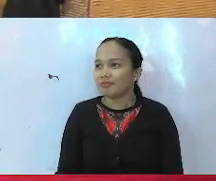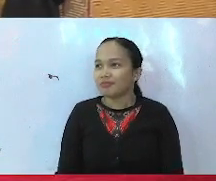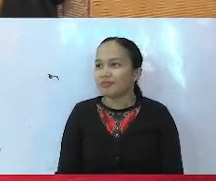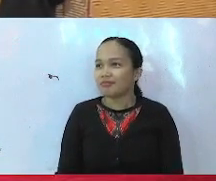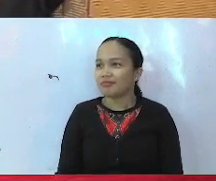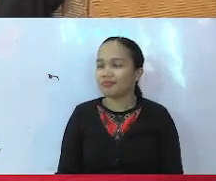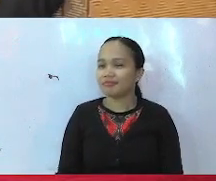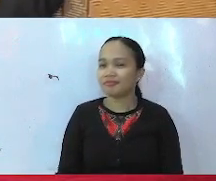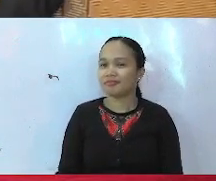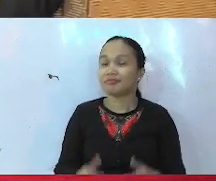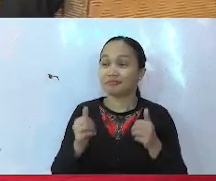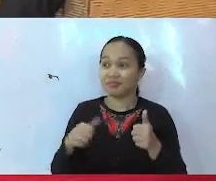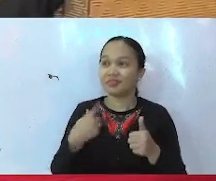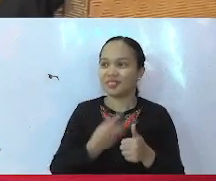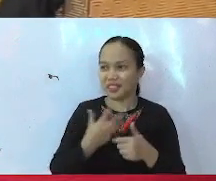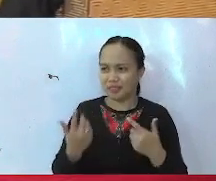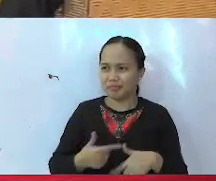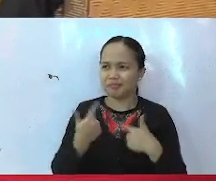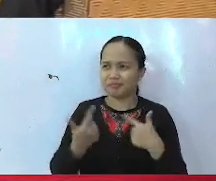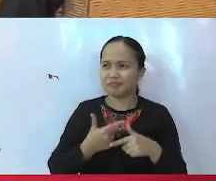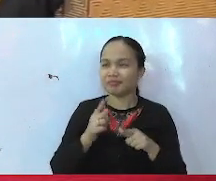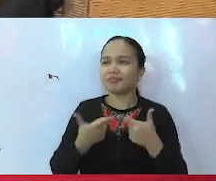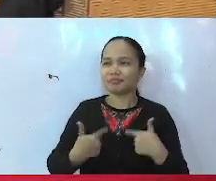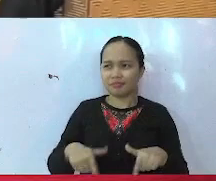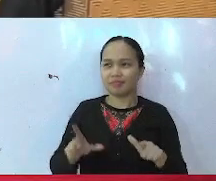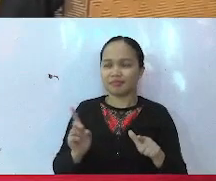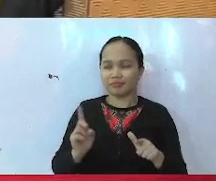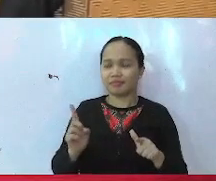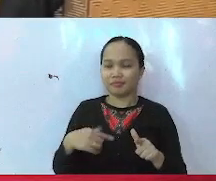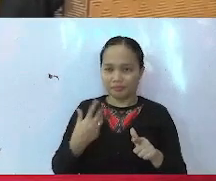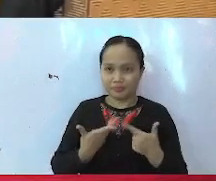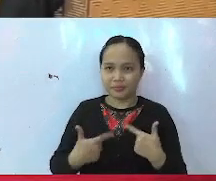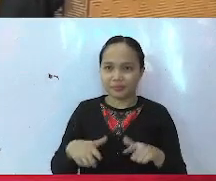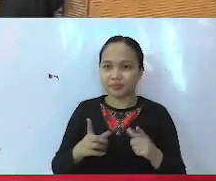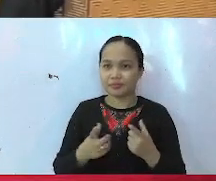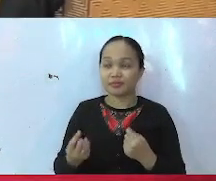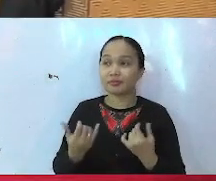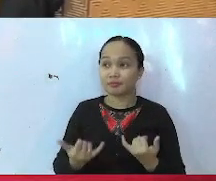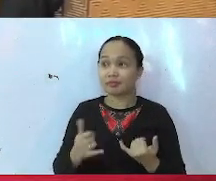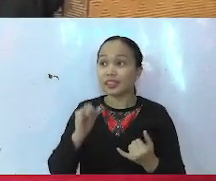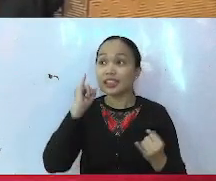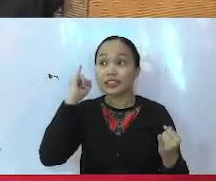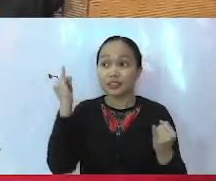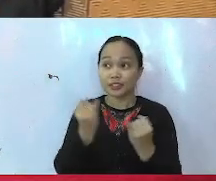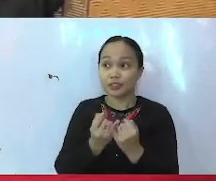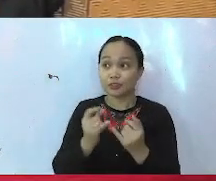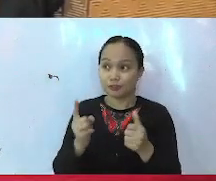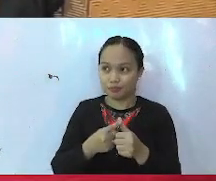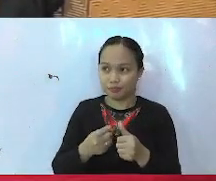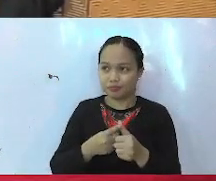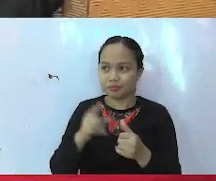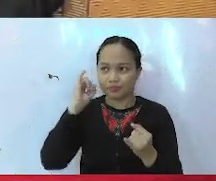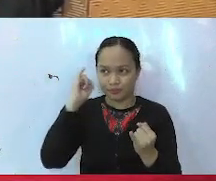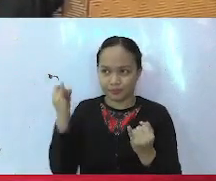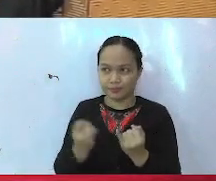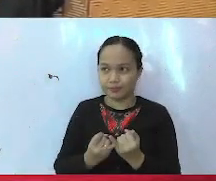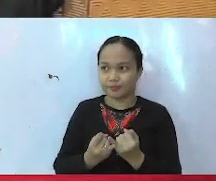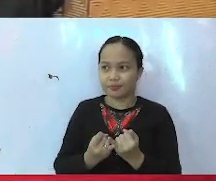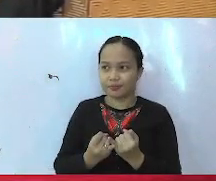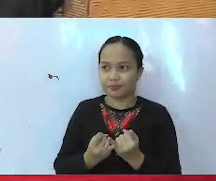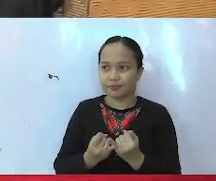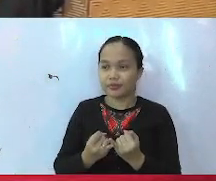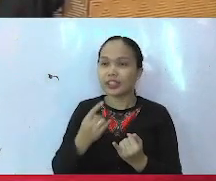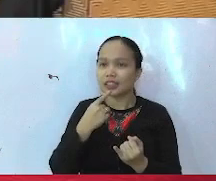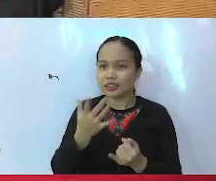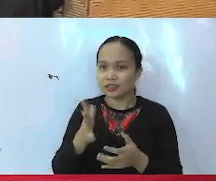Good. All right. Yeah. Well, we're glad you're on. All right. Let me do that. Let us do that. You try to introduce yourself to our viewers first. So tell